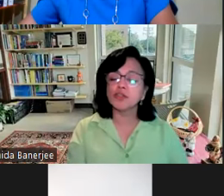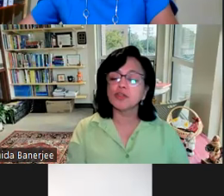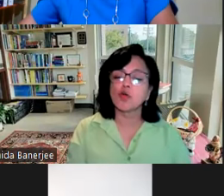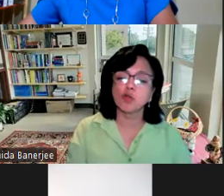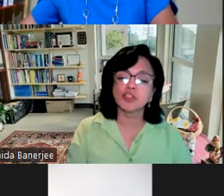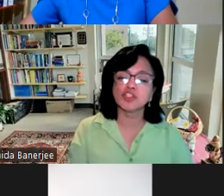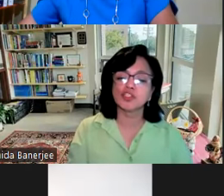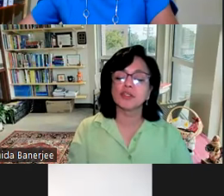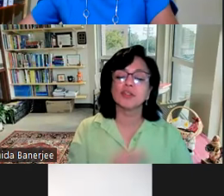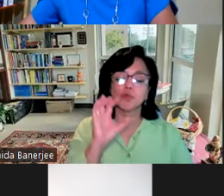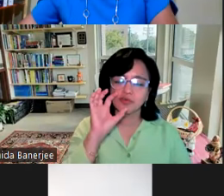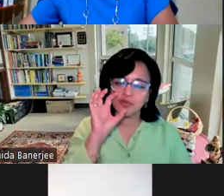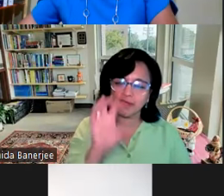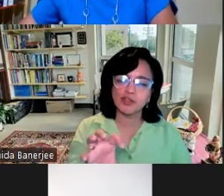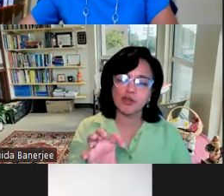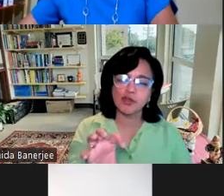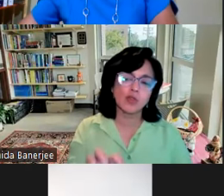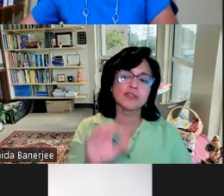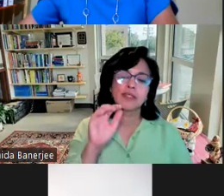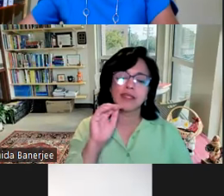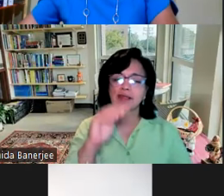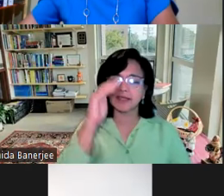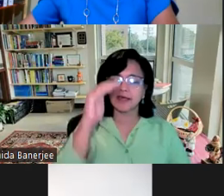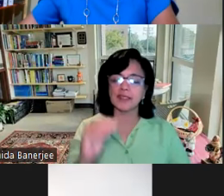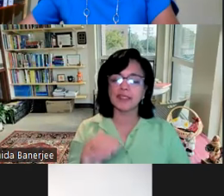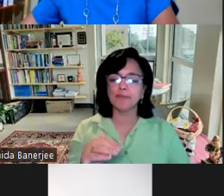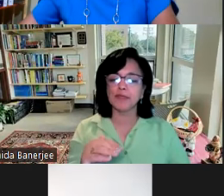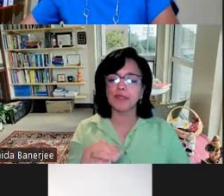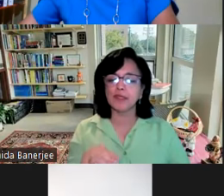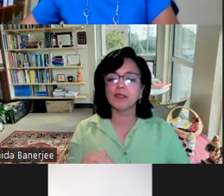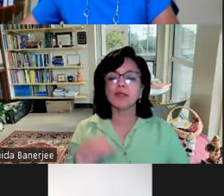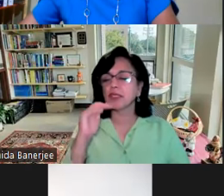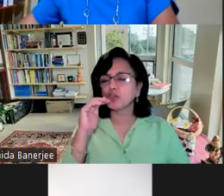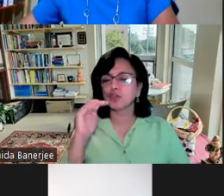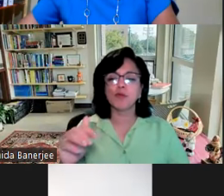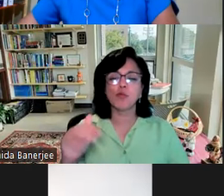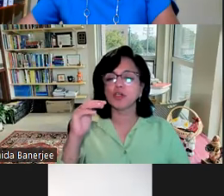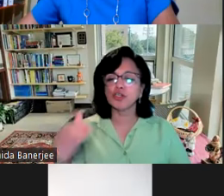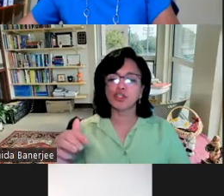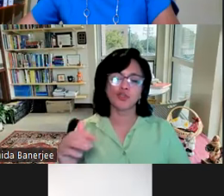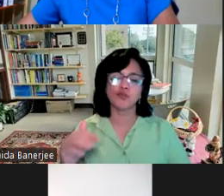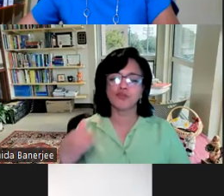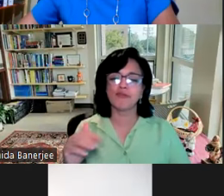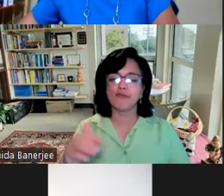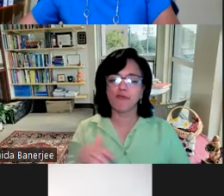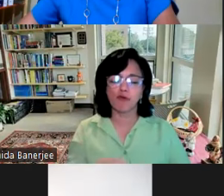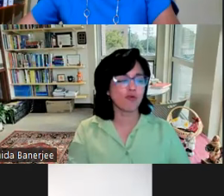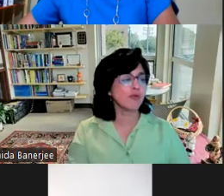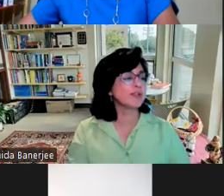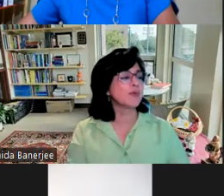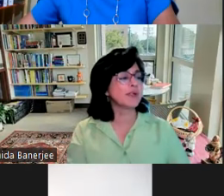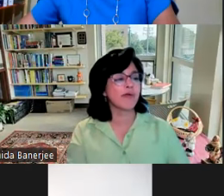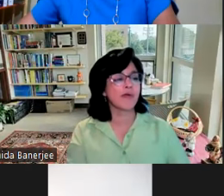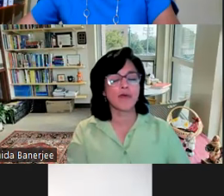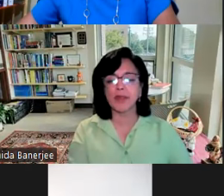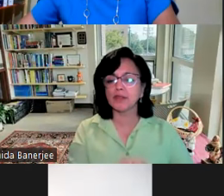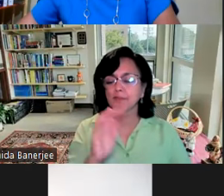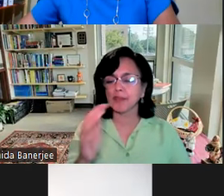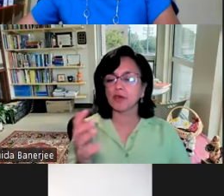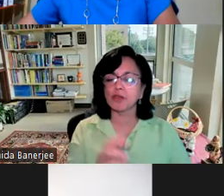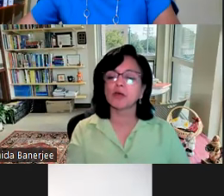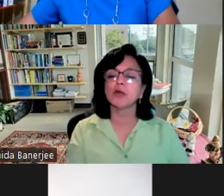want to write your goals in that IEP. It could be 1, 2, 3, 4 goals, but however